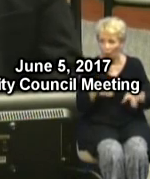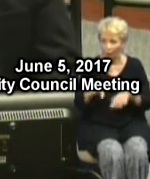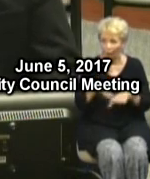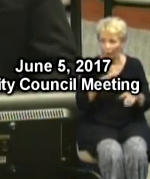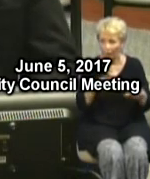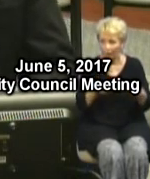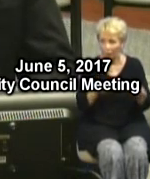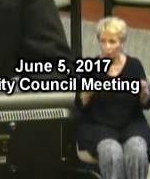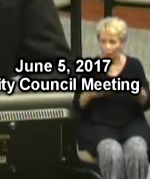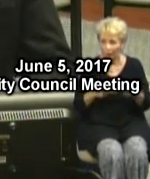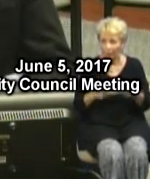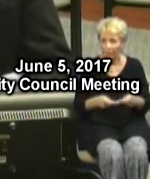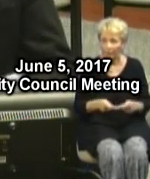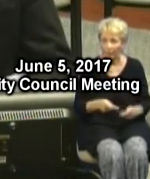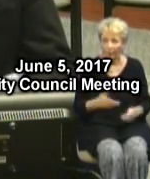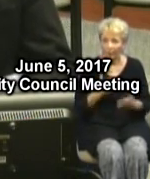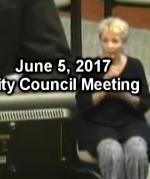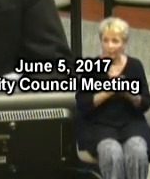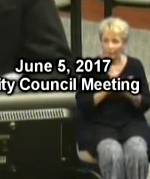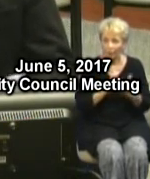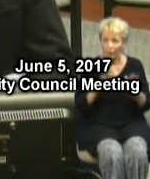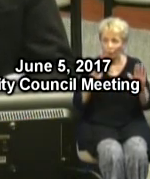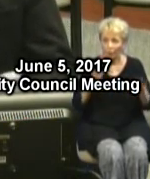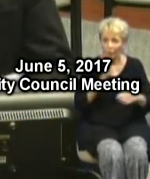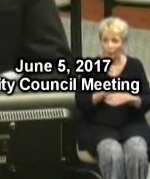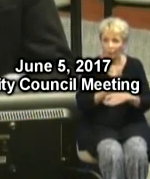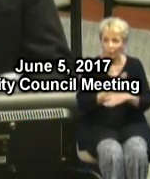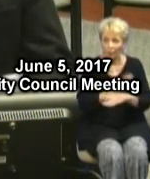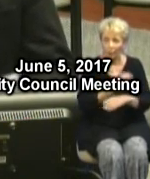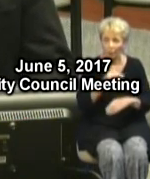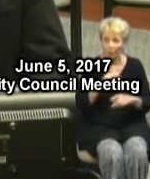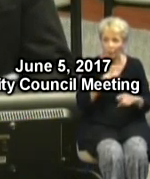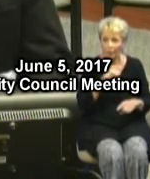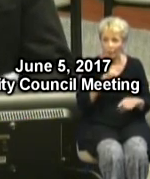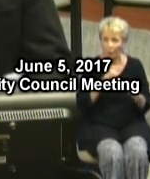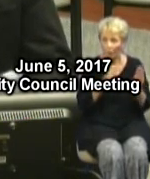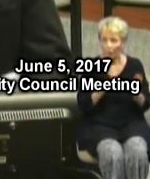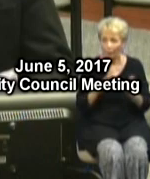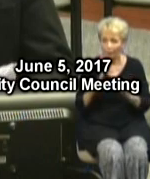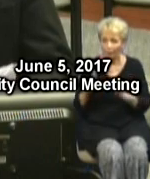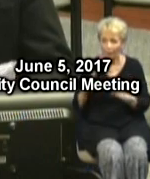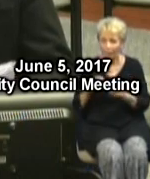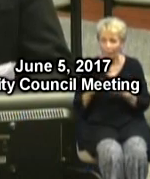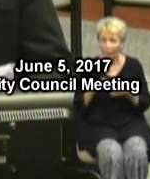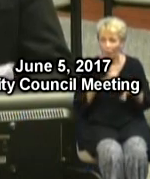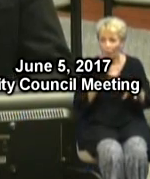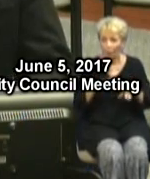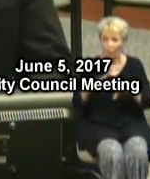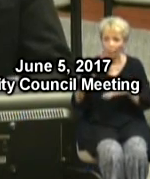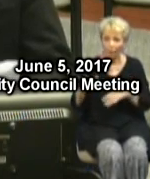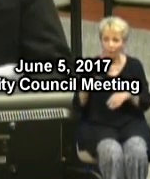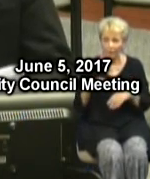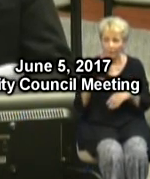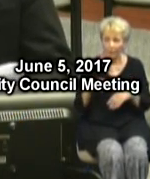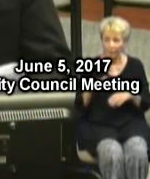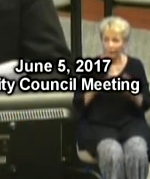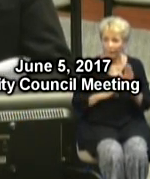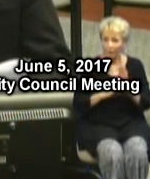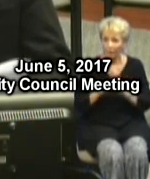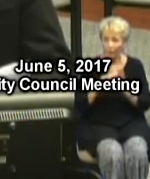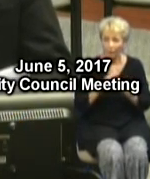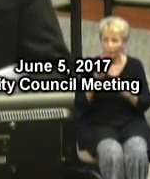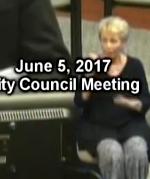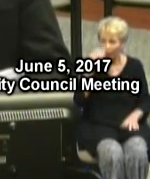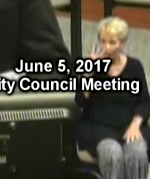District. Some of the greatest improvements of Morganton's new zoning plan or in the River District. The development of